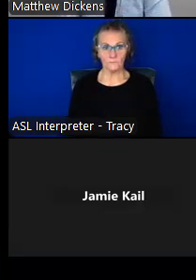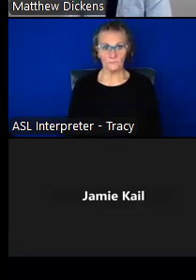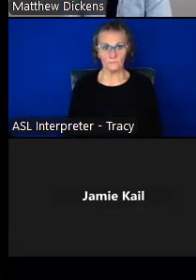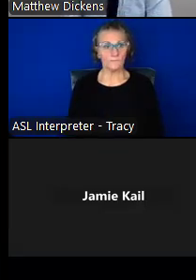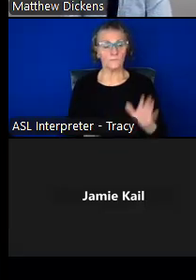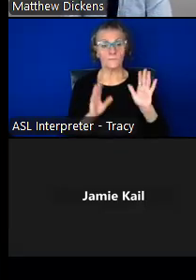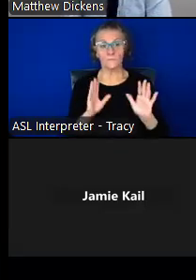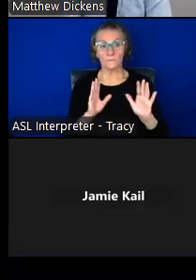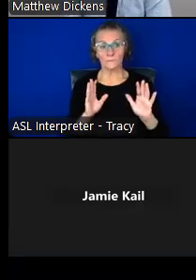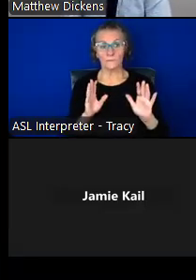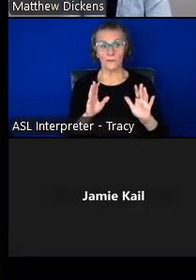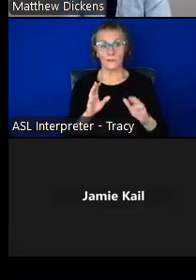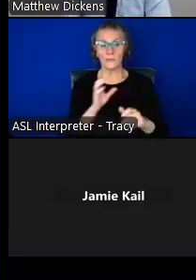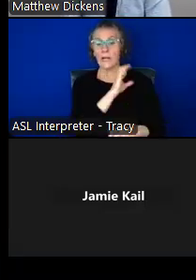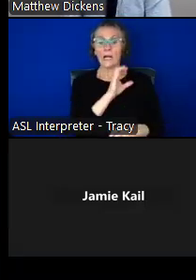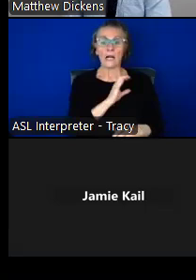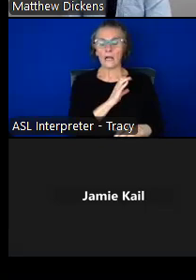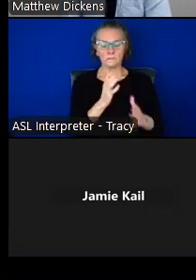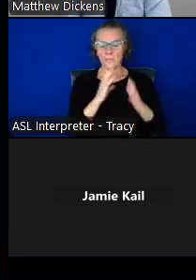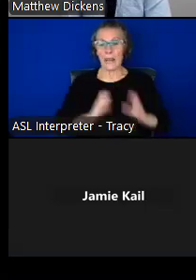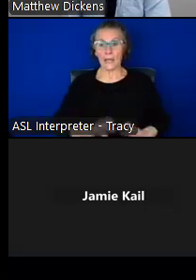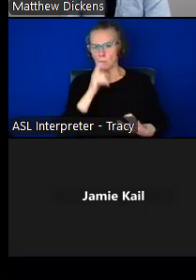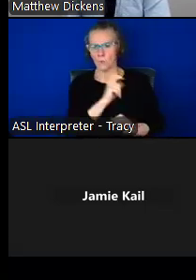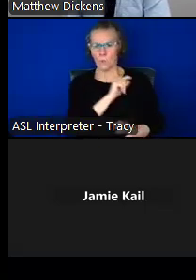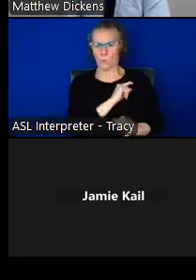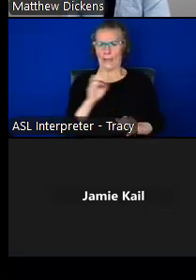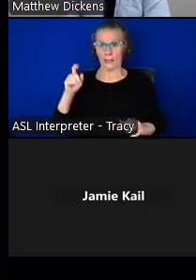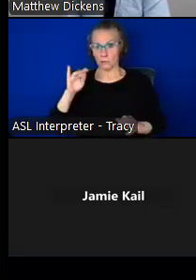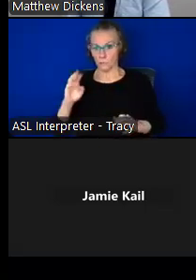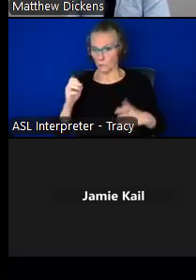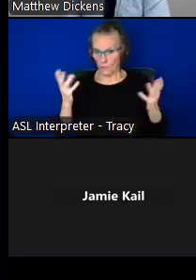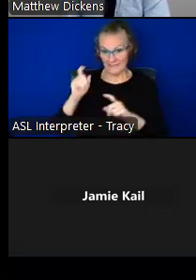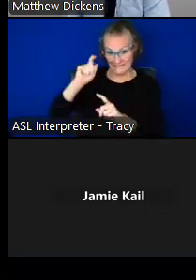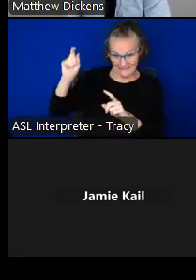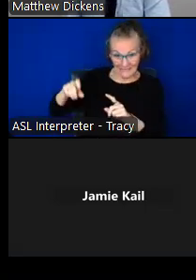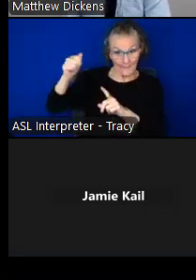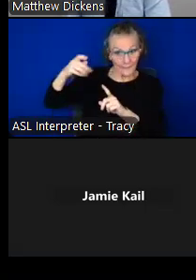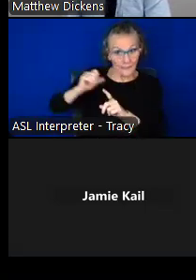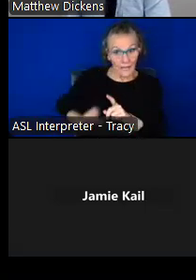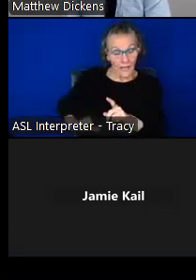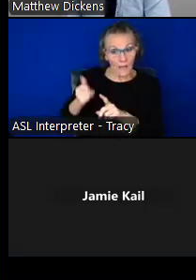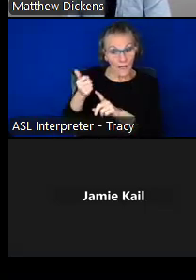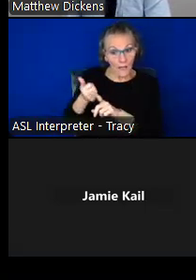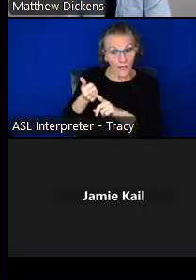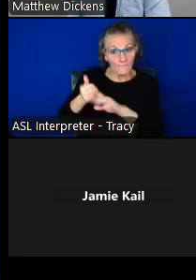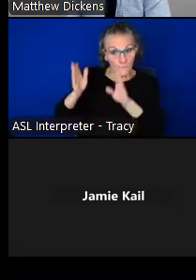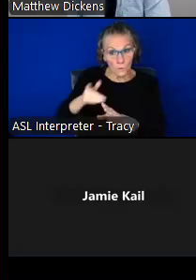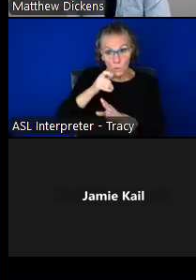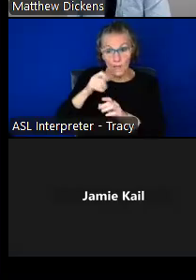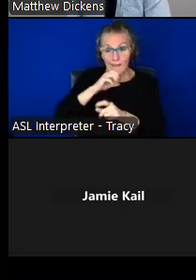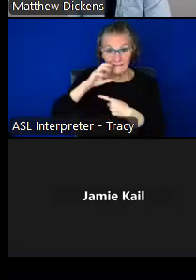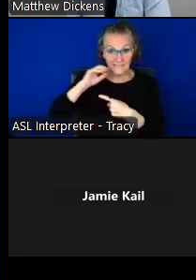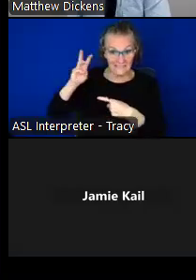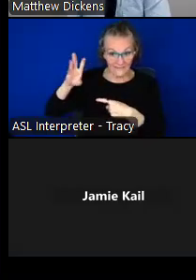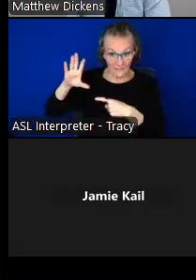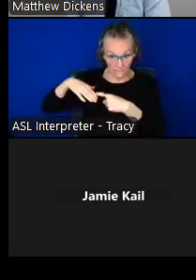First, we have client eligibility. So in Texas, an APS client is somebody who is age 65